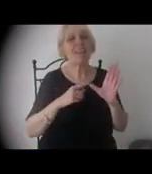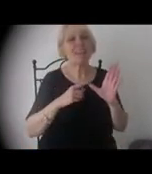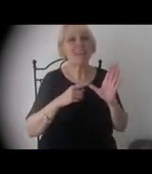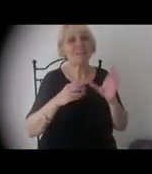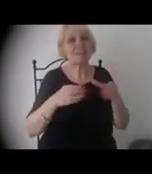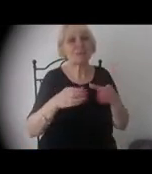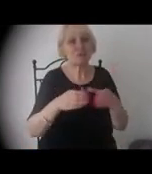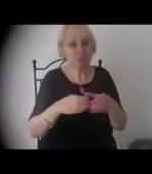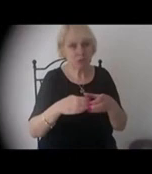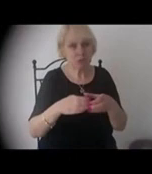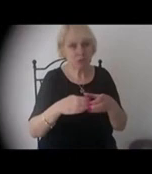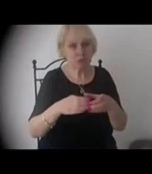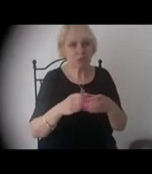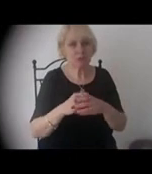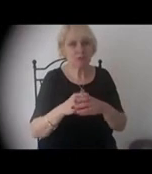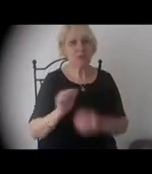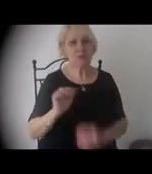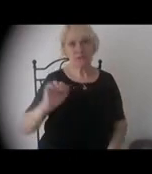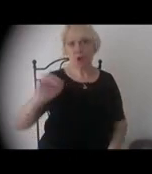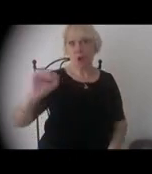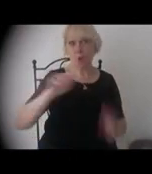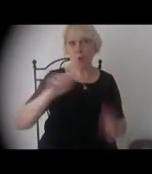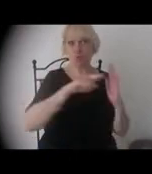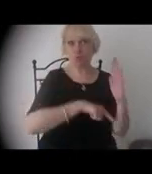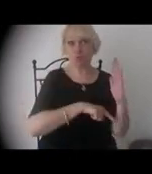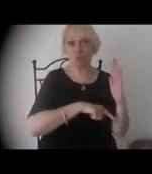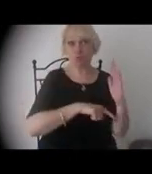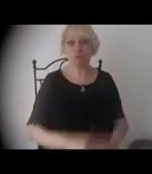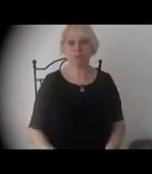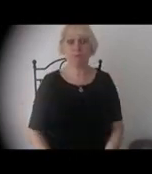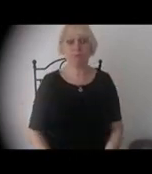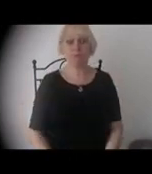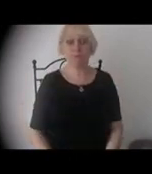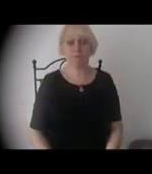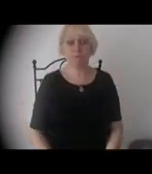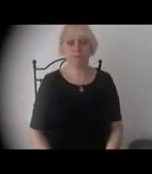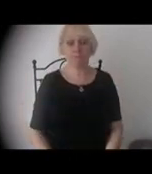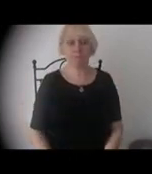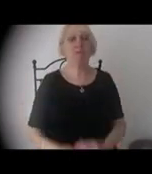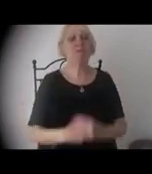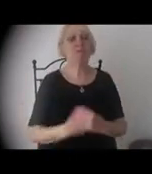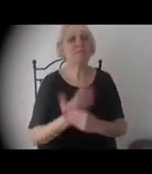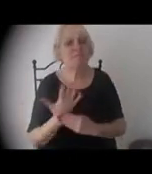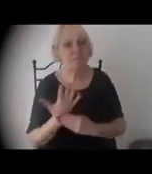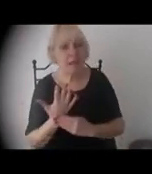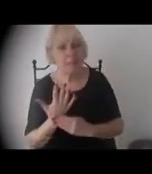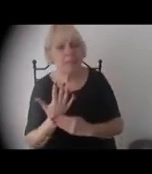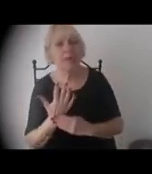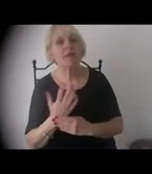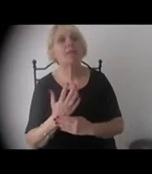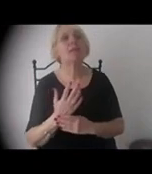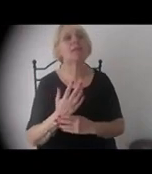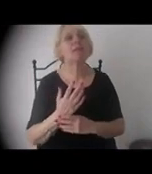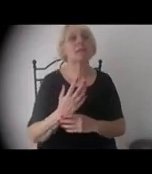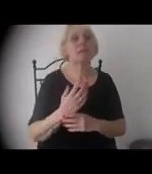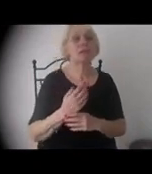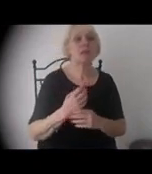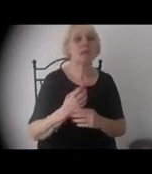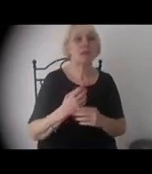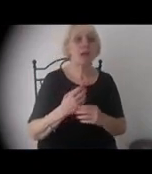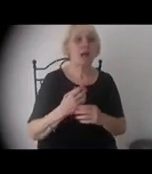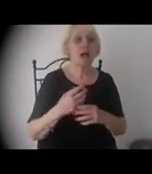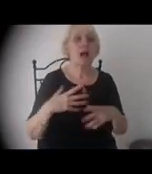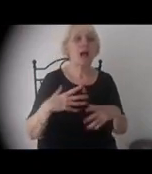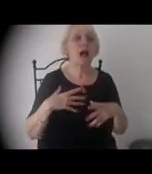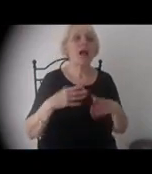Chief Executive of that trust on a regular basis. We are developing, and maybe Emma can talk a little bit about this, a recovery or